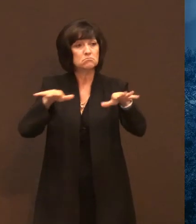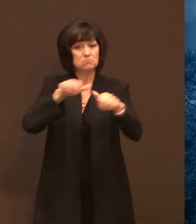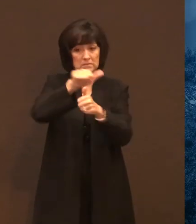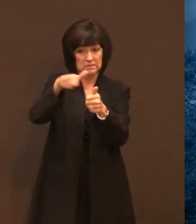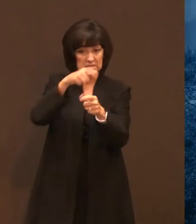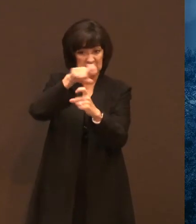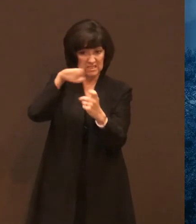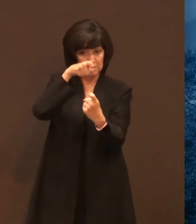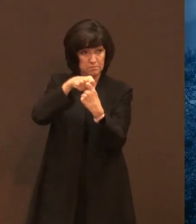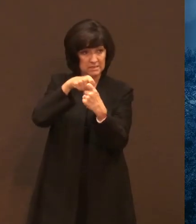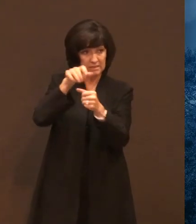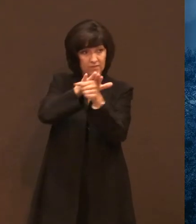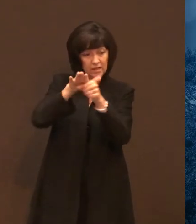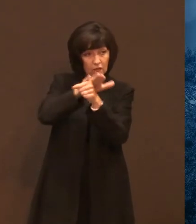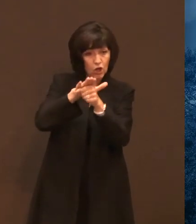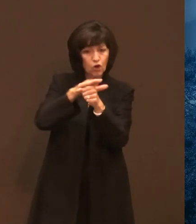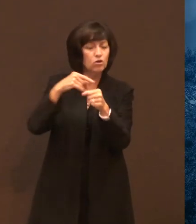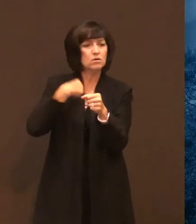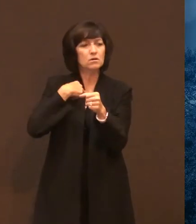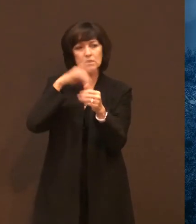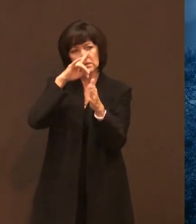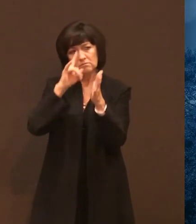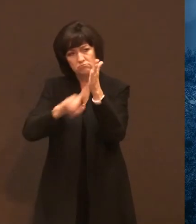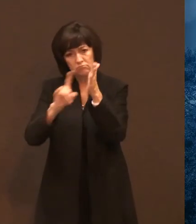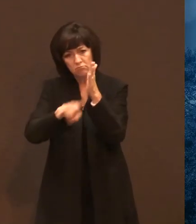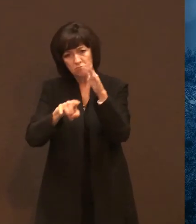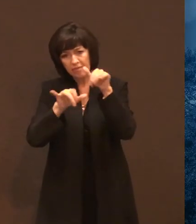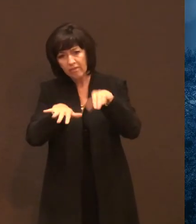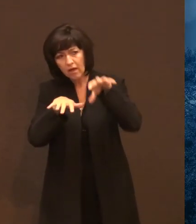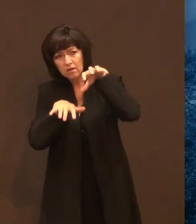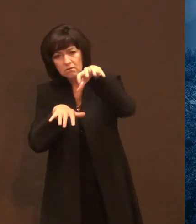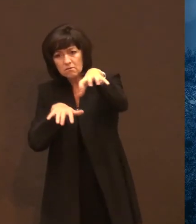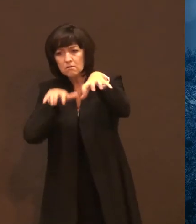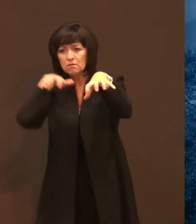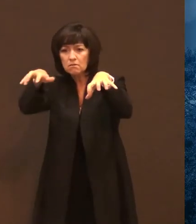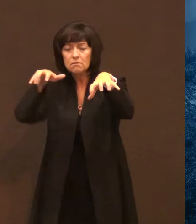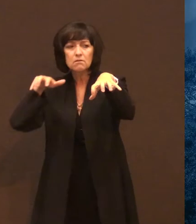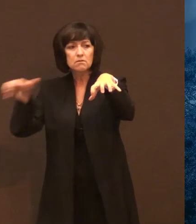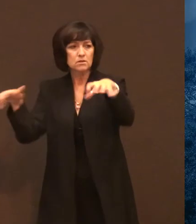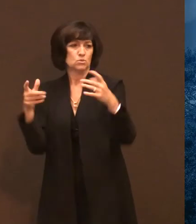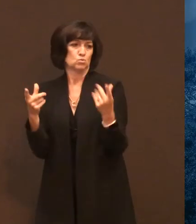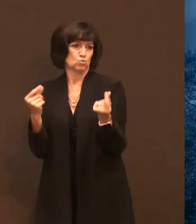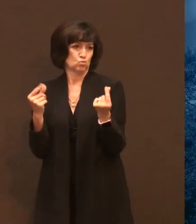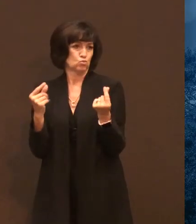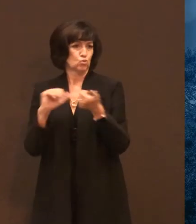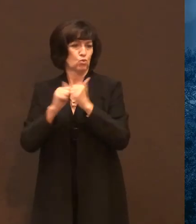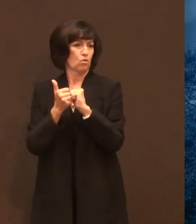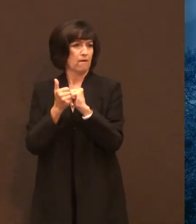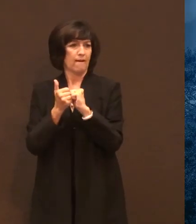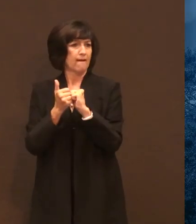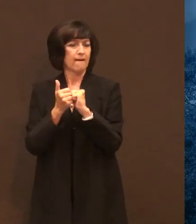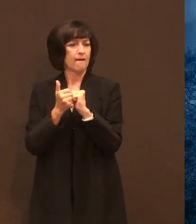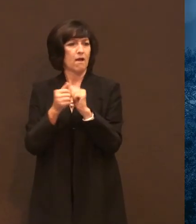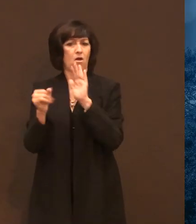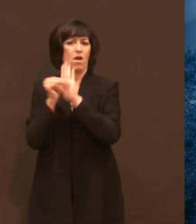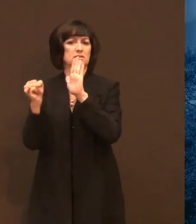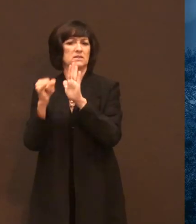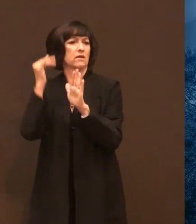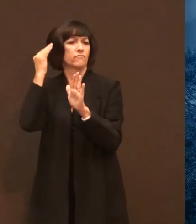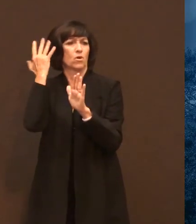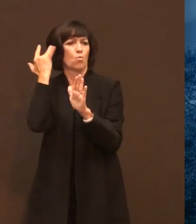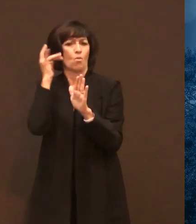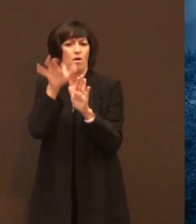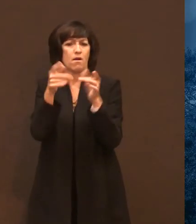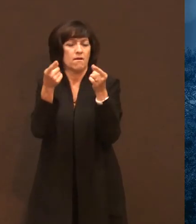hospitalizations, i.e. the severity of the illness in our state, and really a kind of scientific approach to